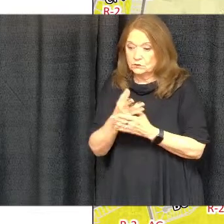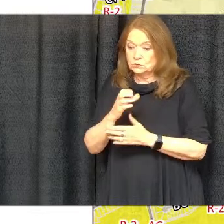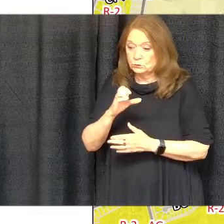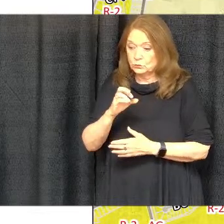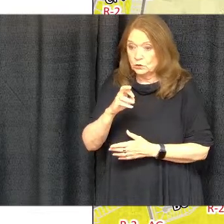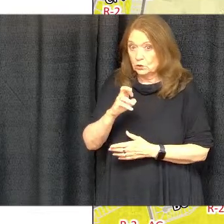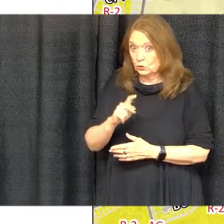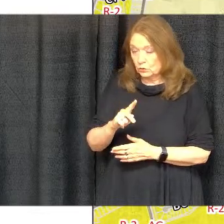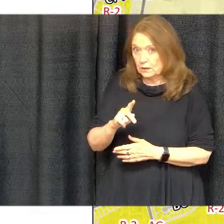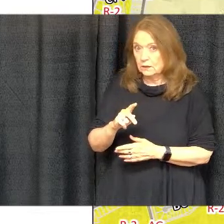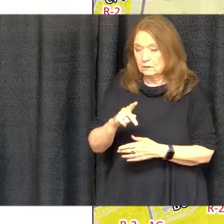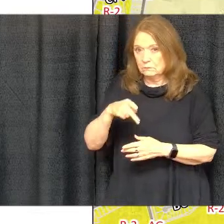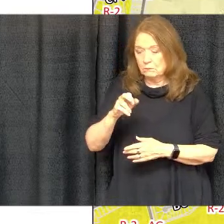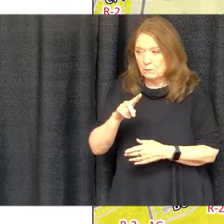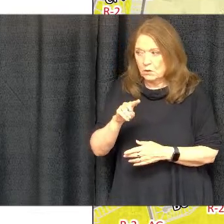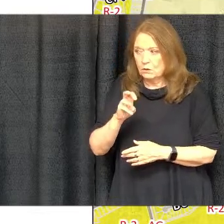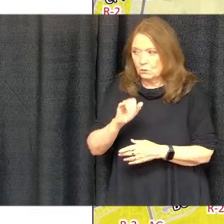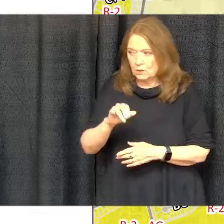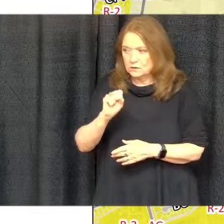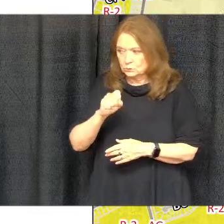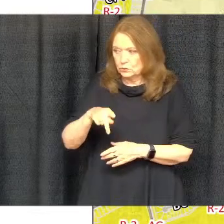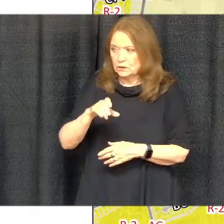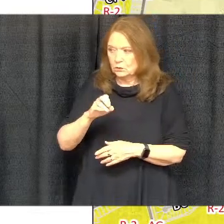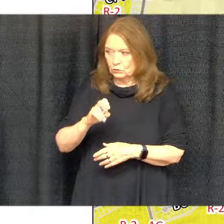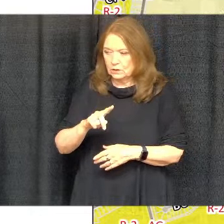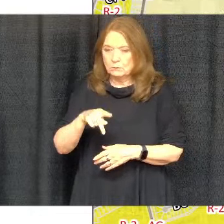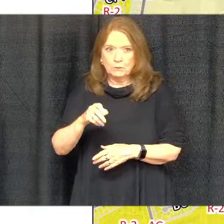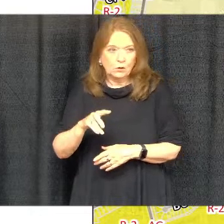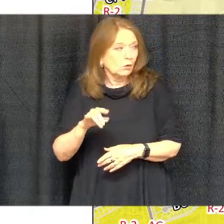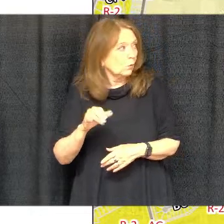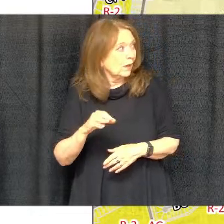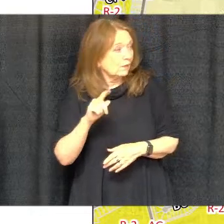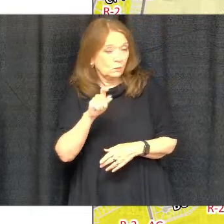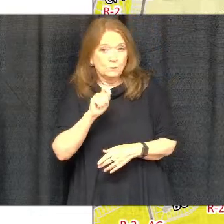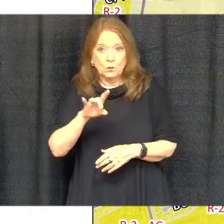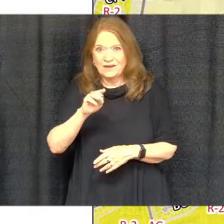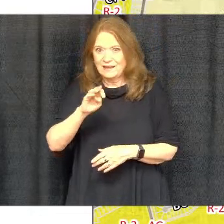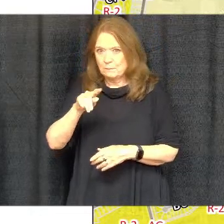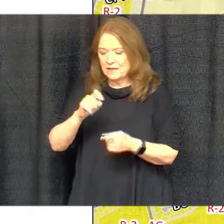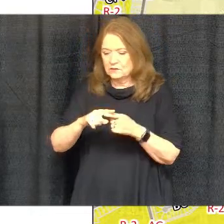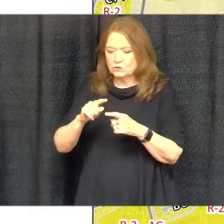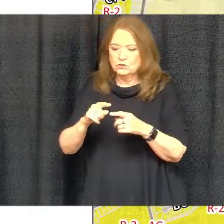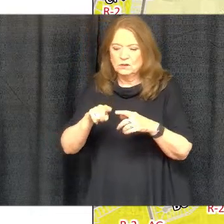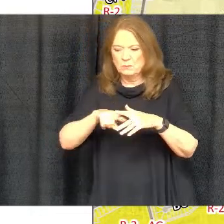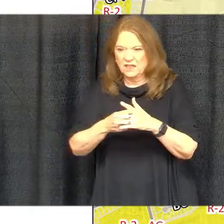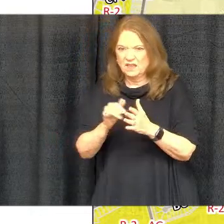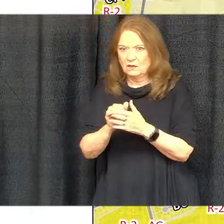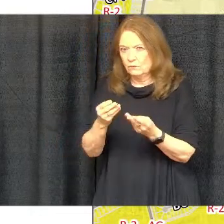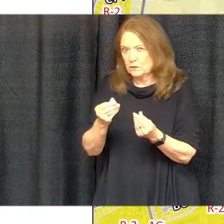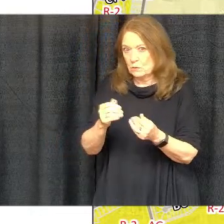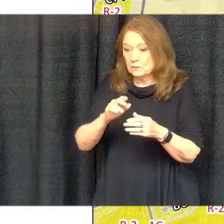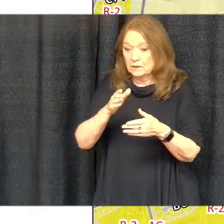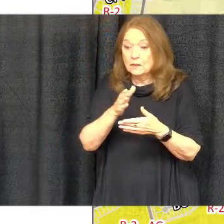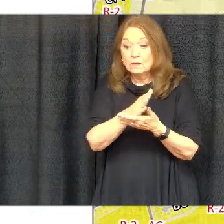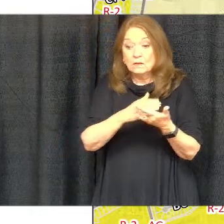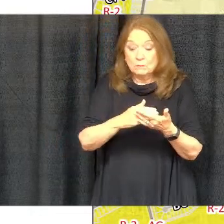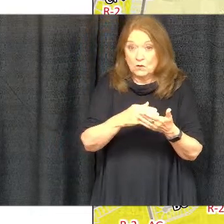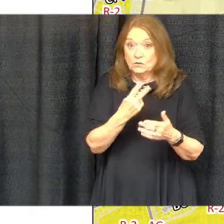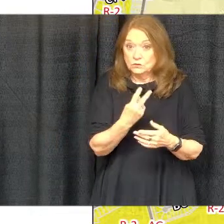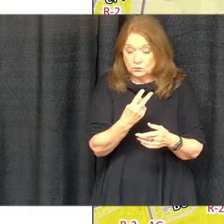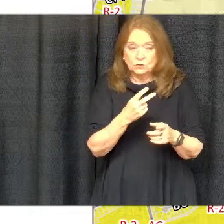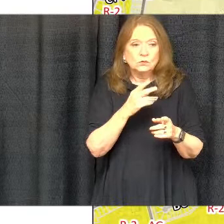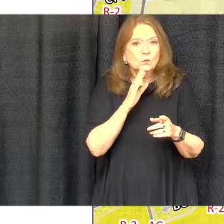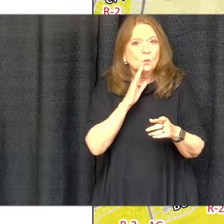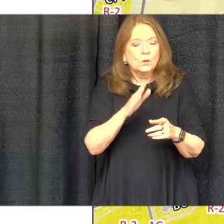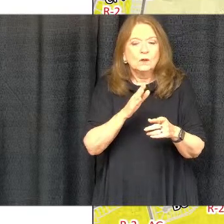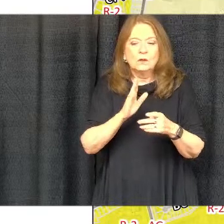Trenton Road to the west, approximately 1.8 miles to the edge of this property. Phase 2 would be a future project which would take